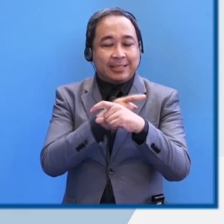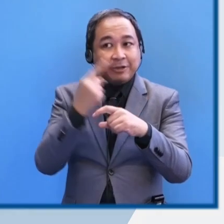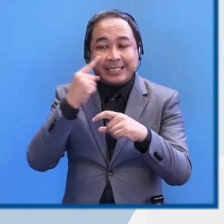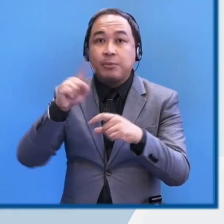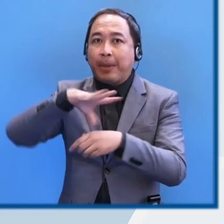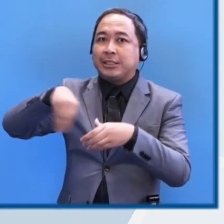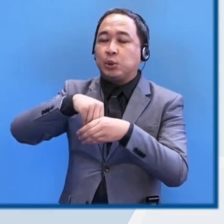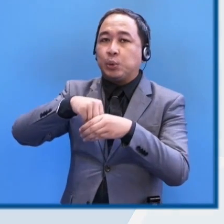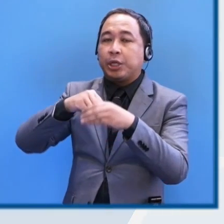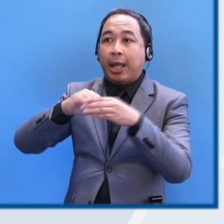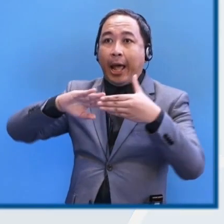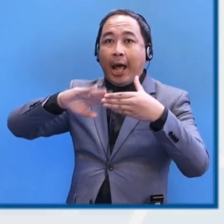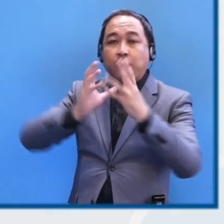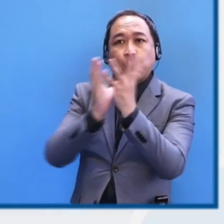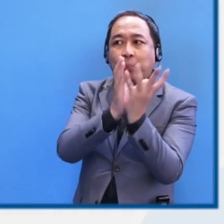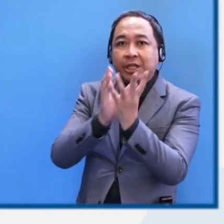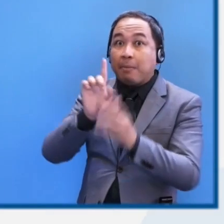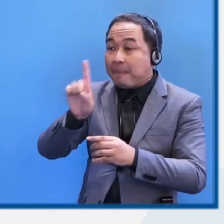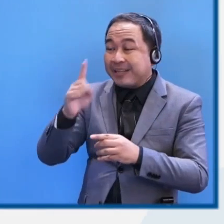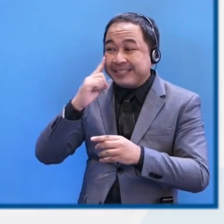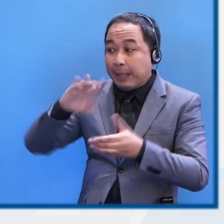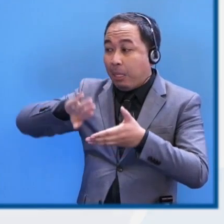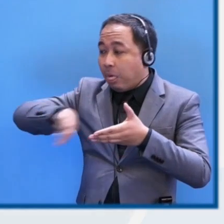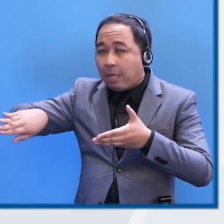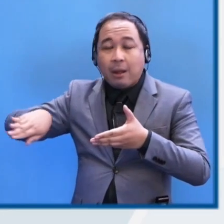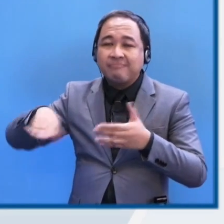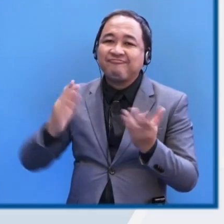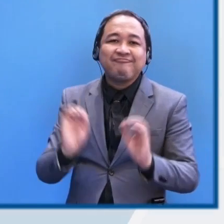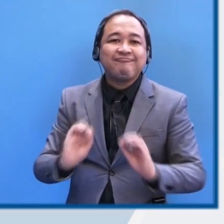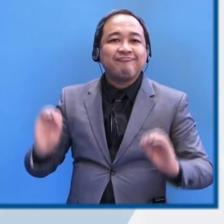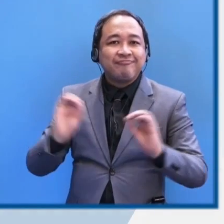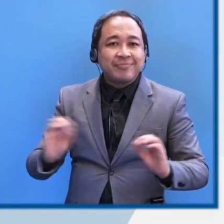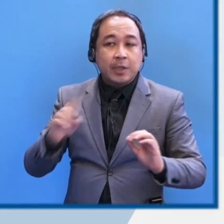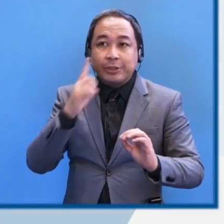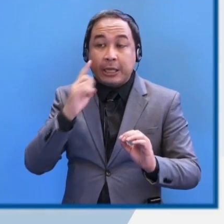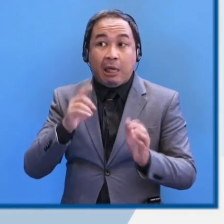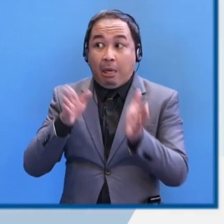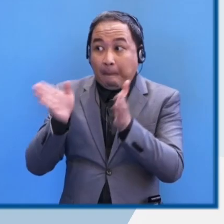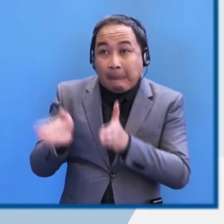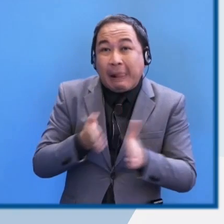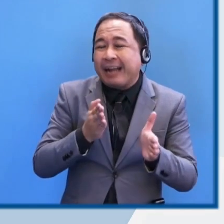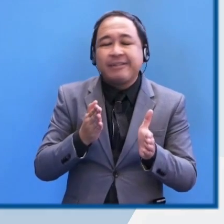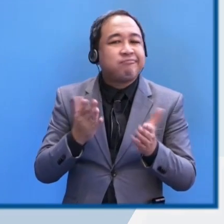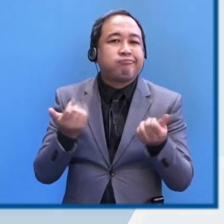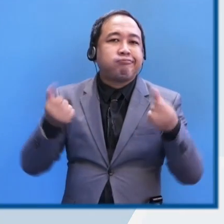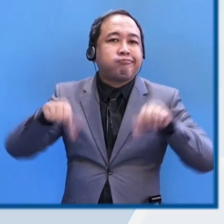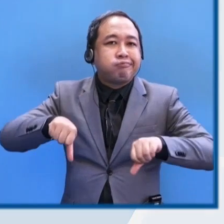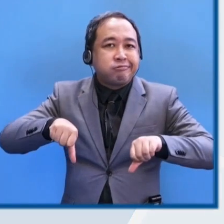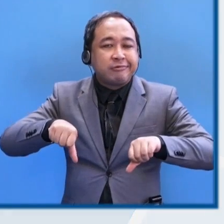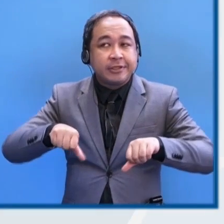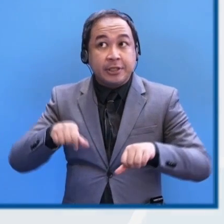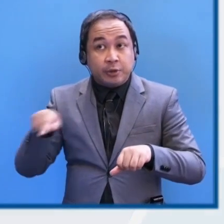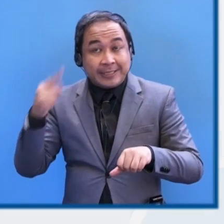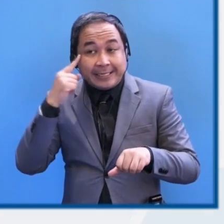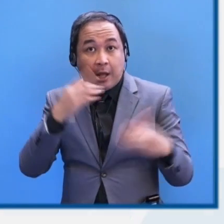predominant, the poor planning and participation, responsibilities are not visible, that who is responsible